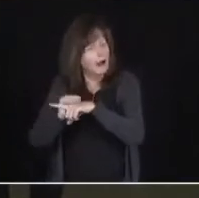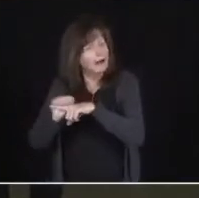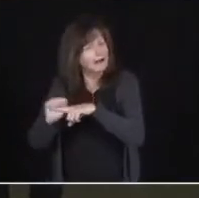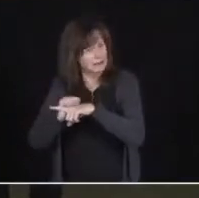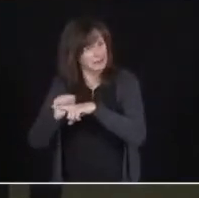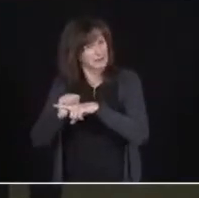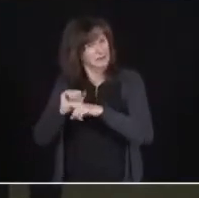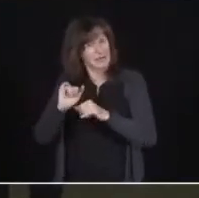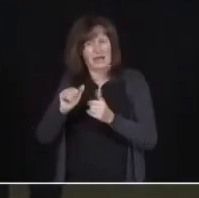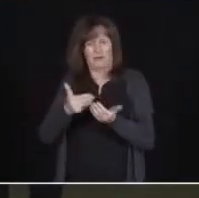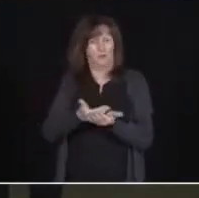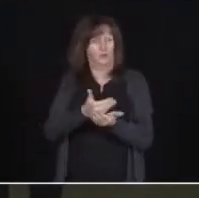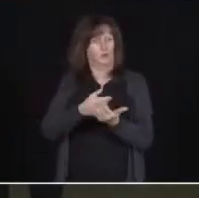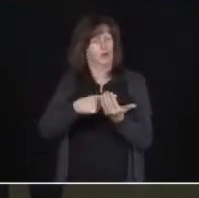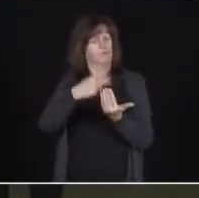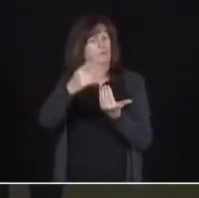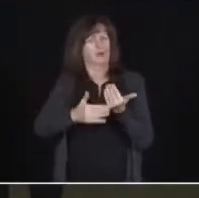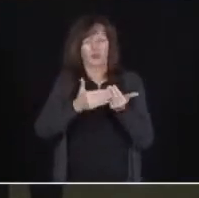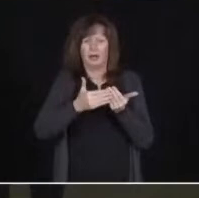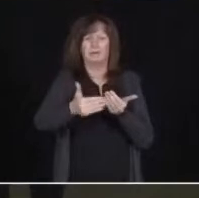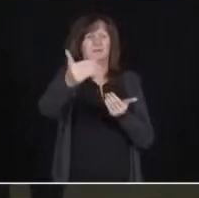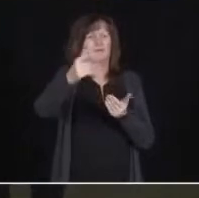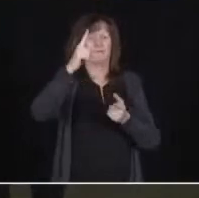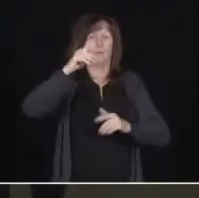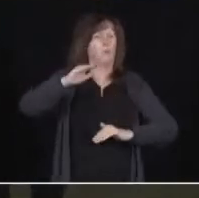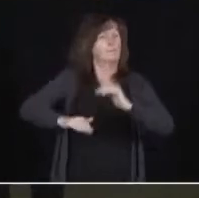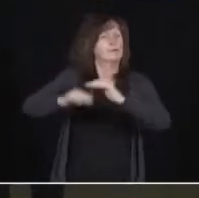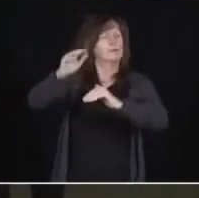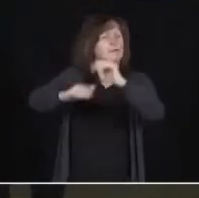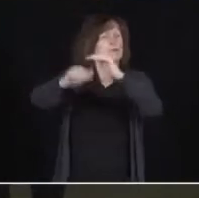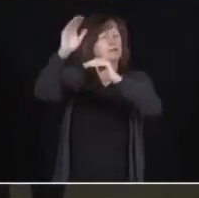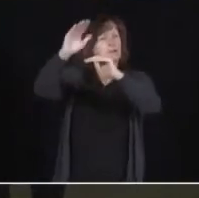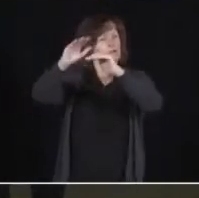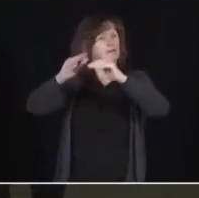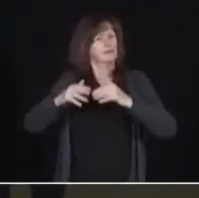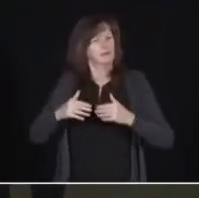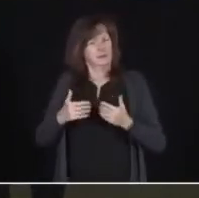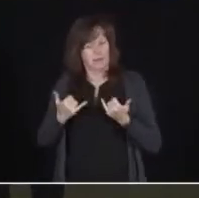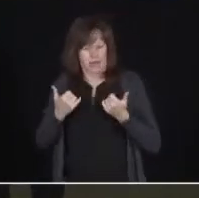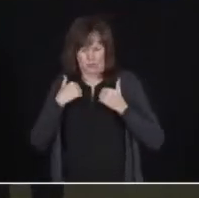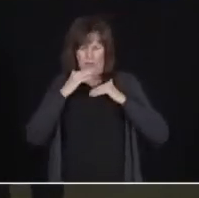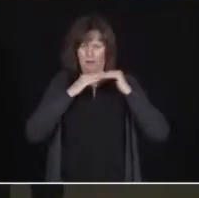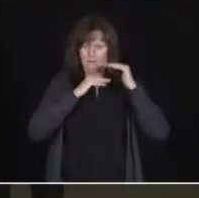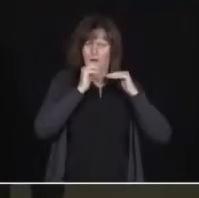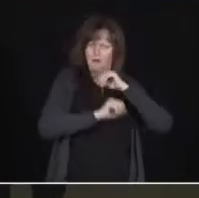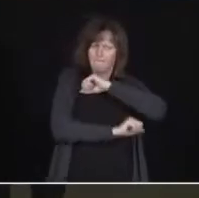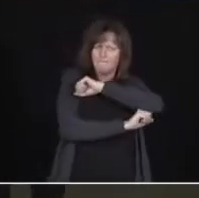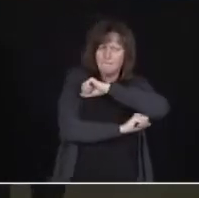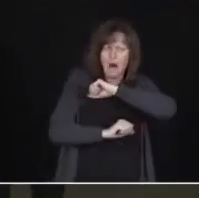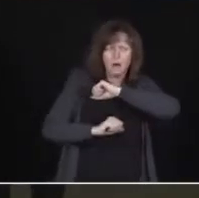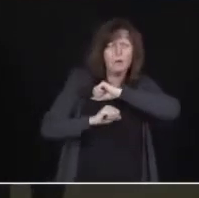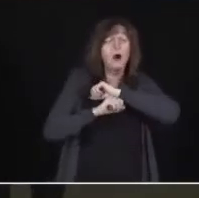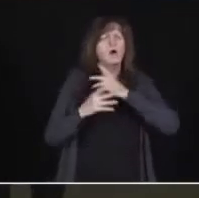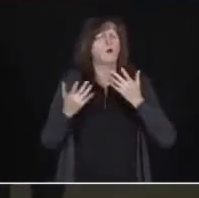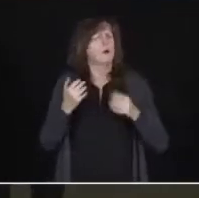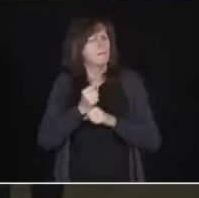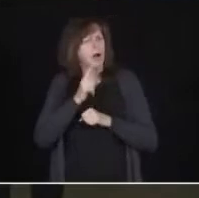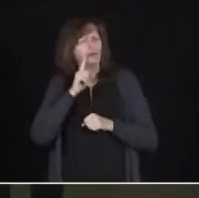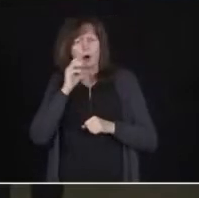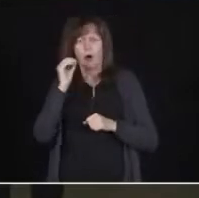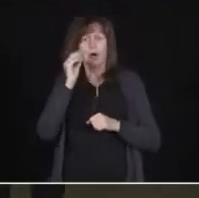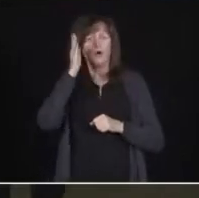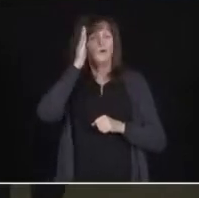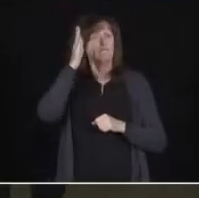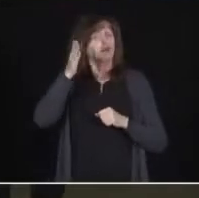Today, we're laying the foundation together to build Ontario's future faster, on time, and on budget.